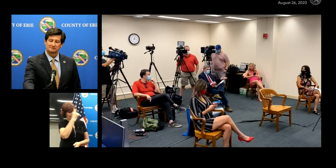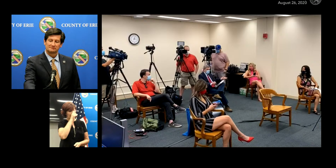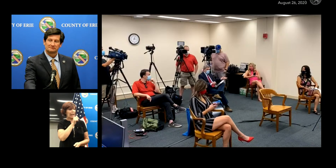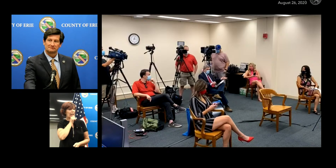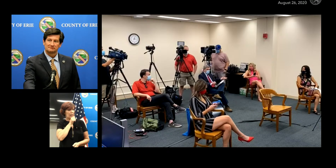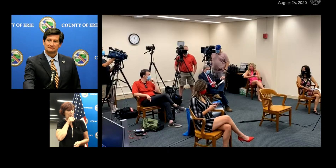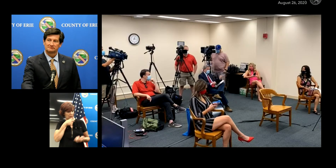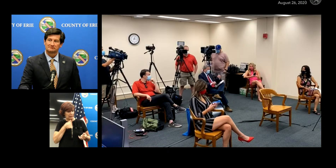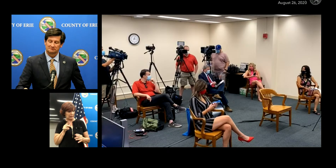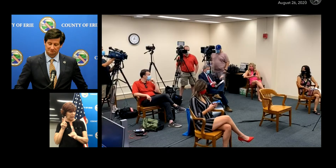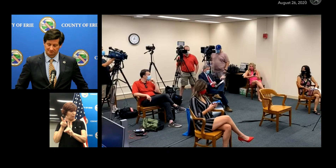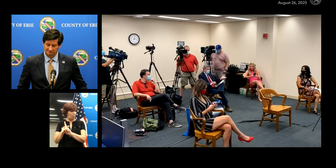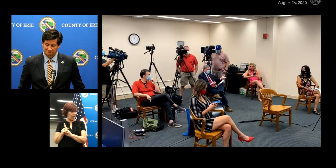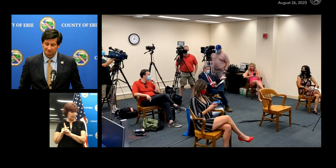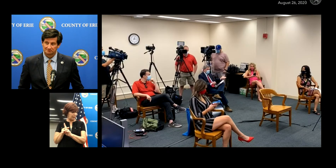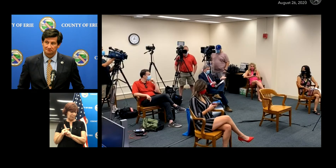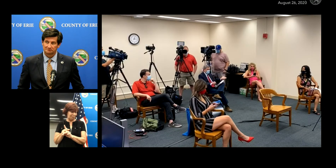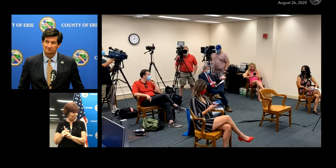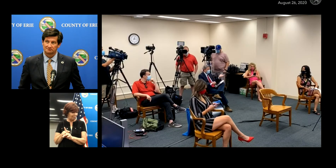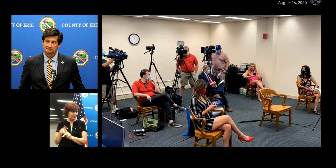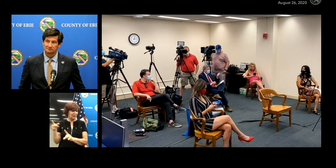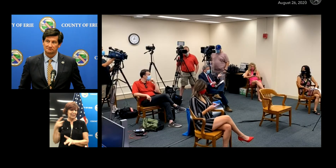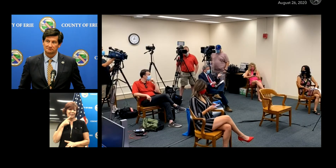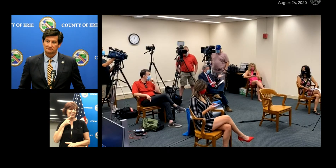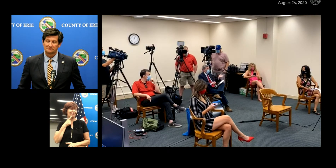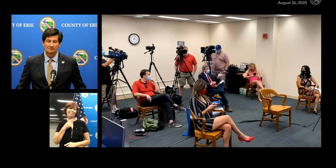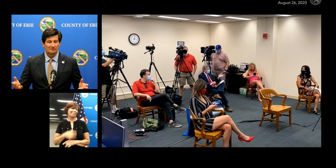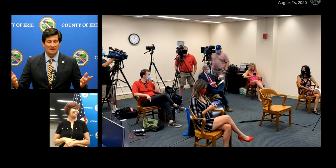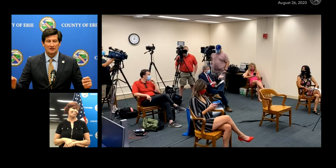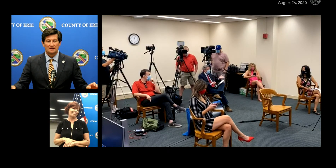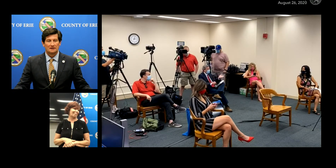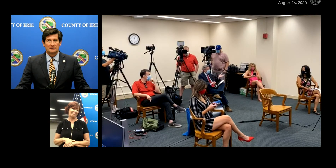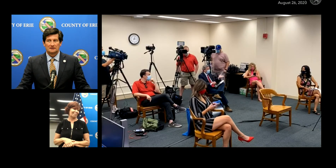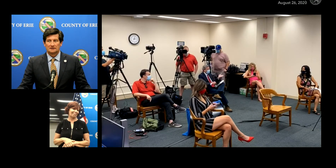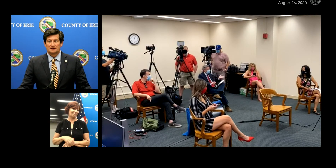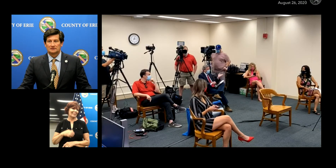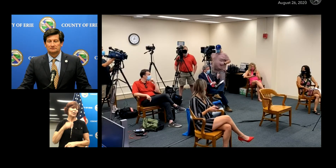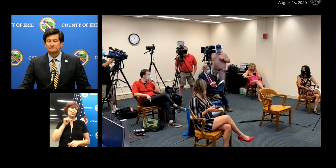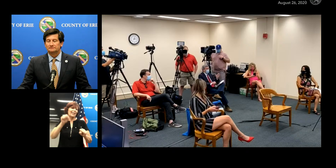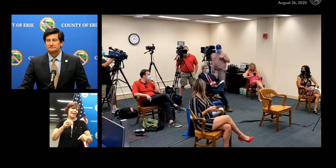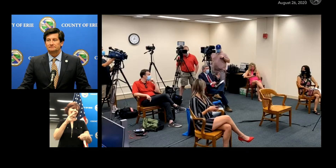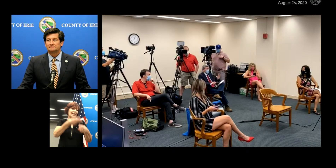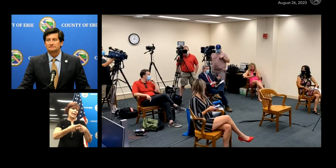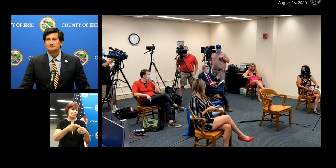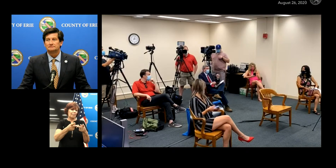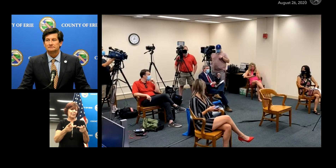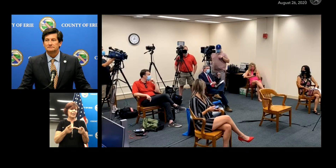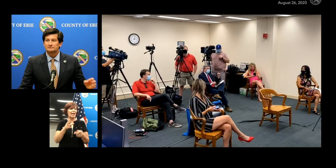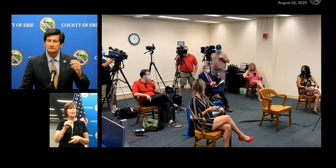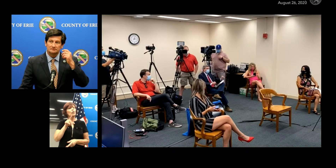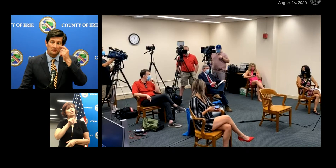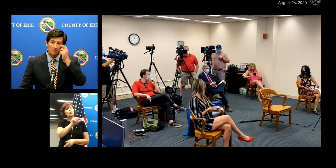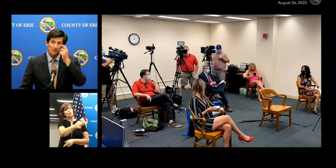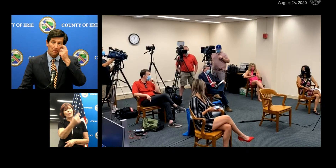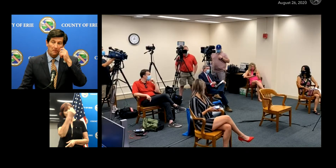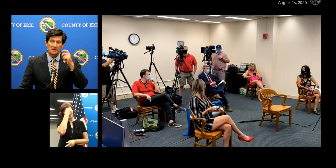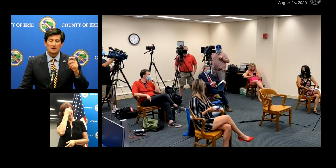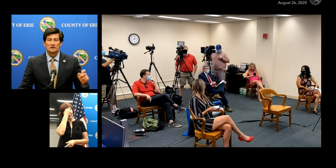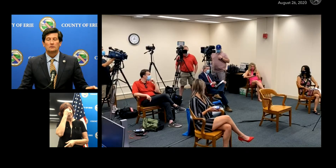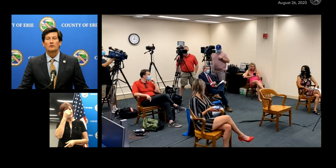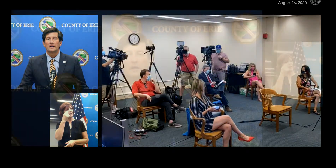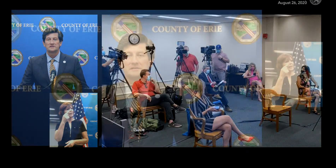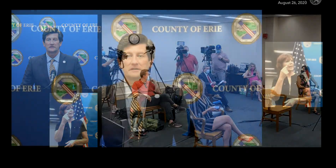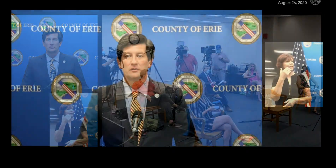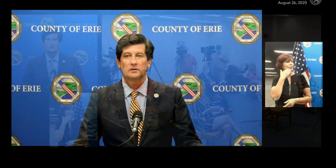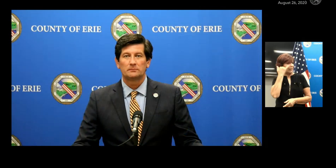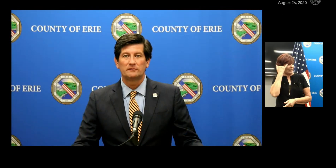applies, even though some experts are telling us that's really a stretch not to name a location? And finally, do you think that's really in the public interest going